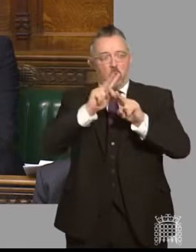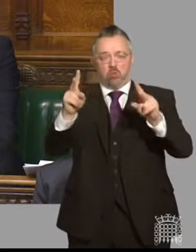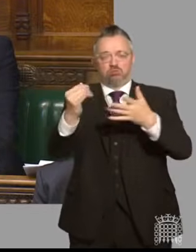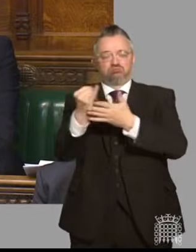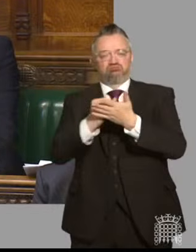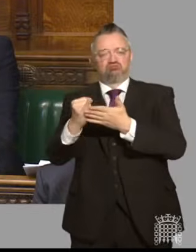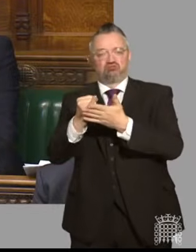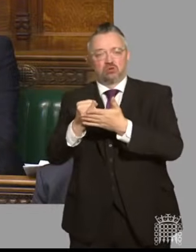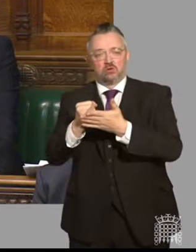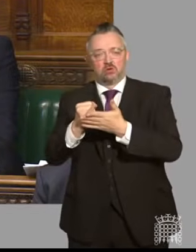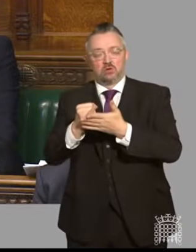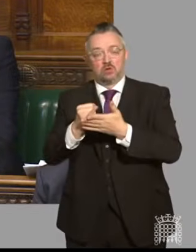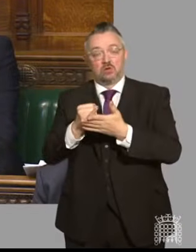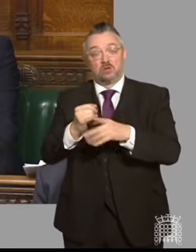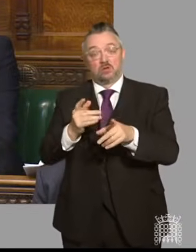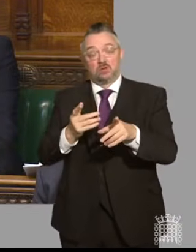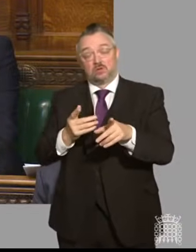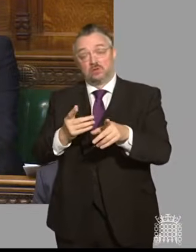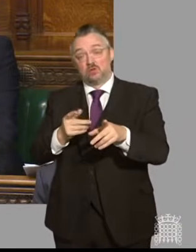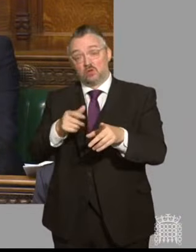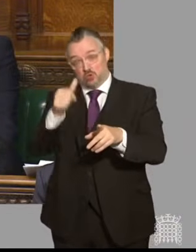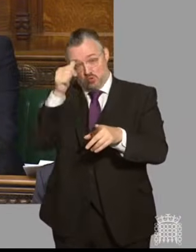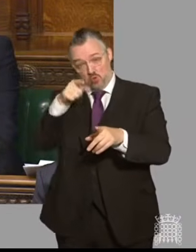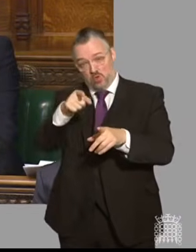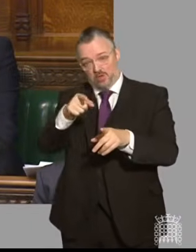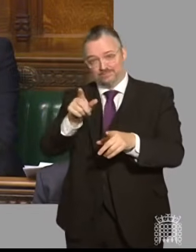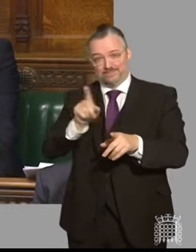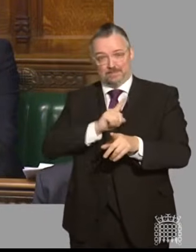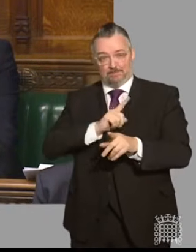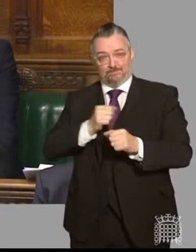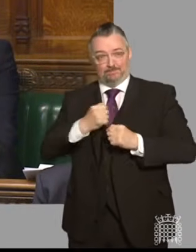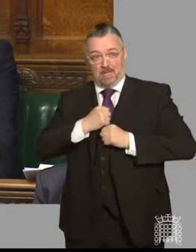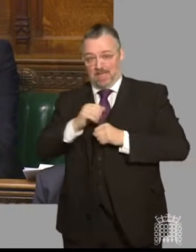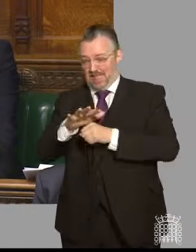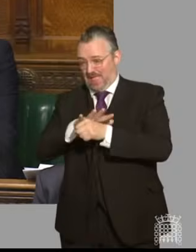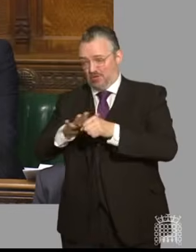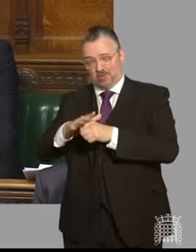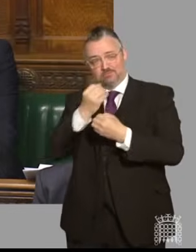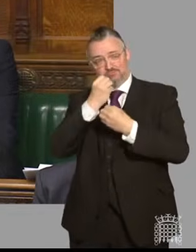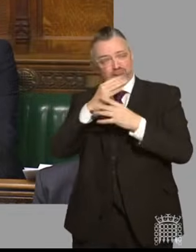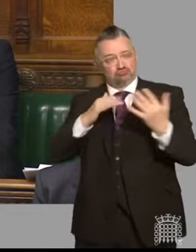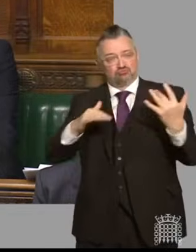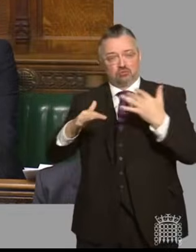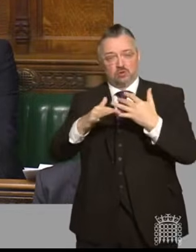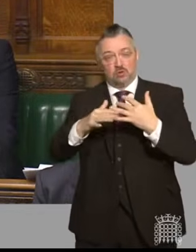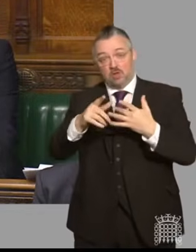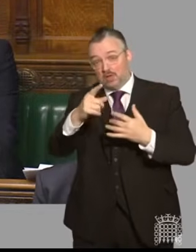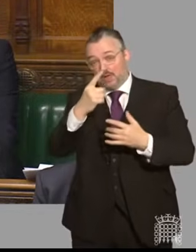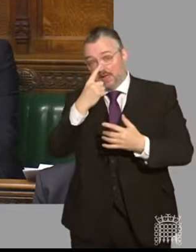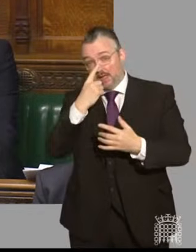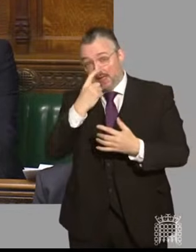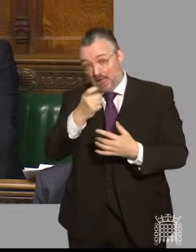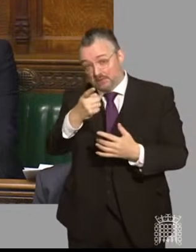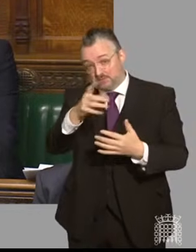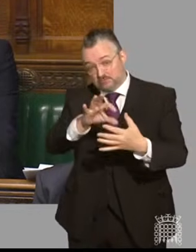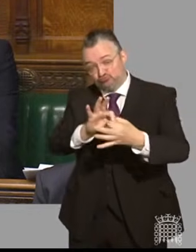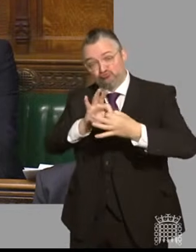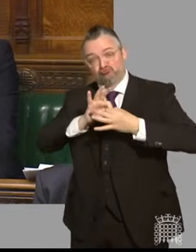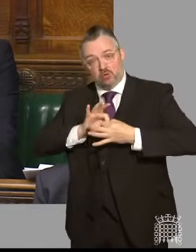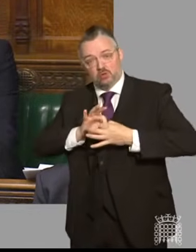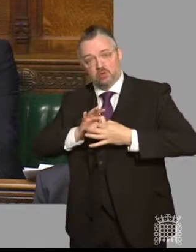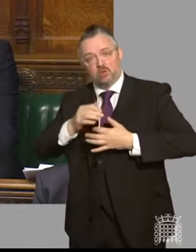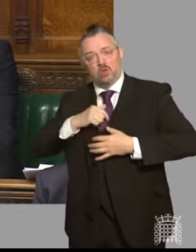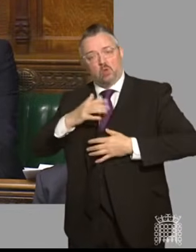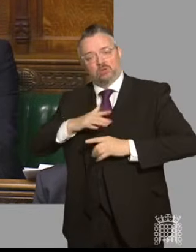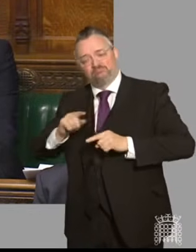gold, like my own, will he ensure that he joins my fight for our green and pleasant land and make sure that